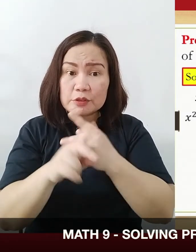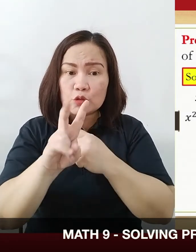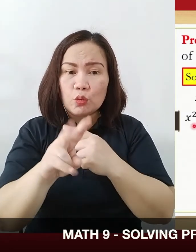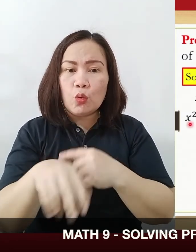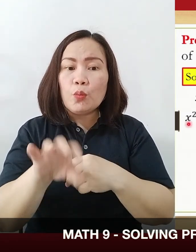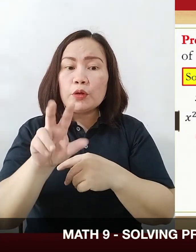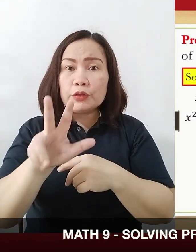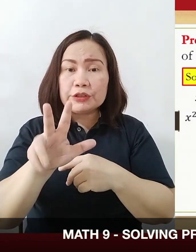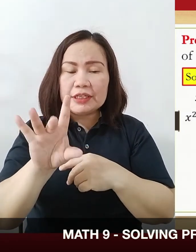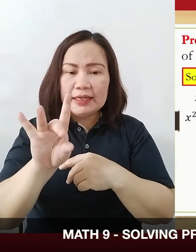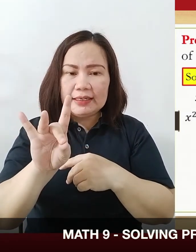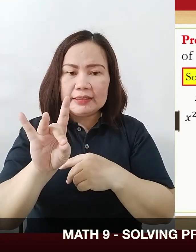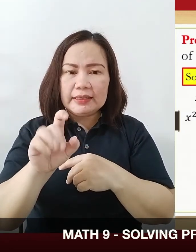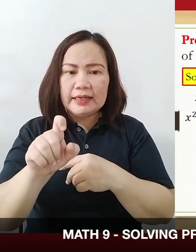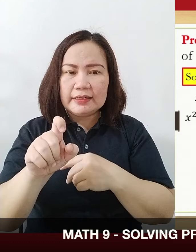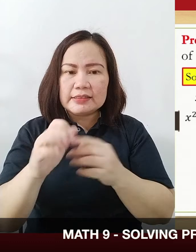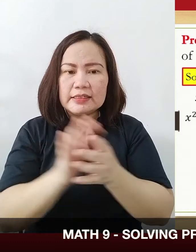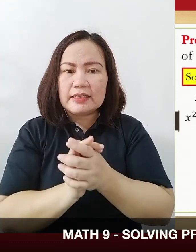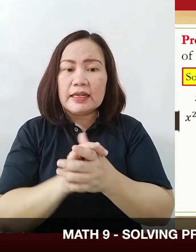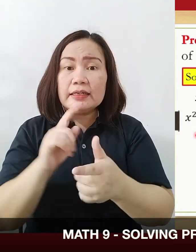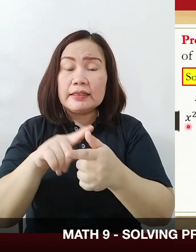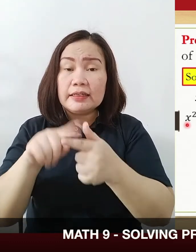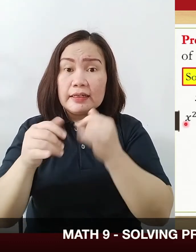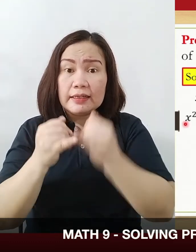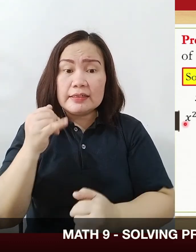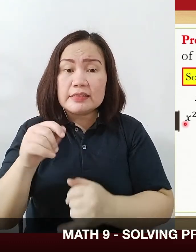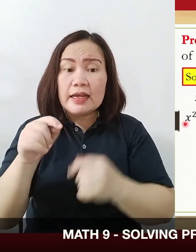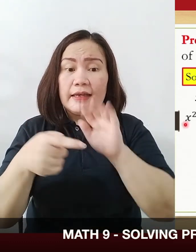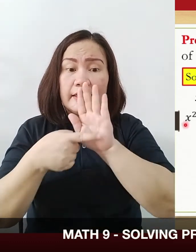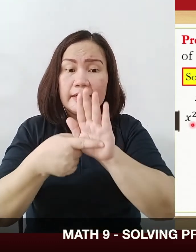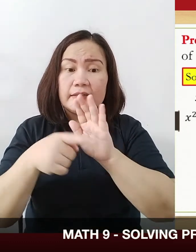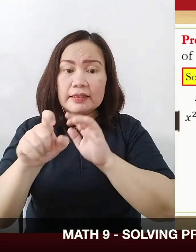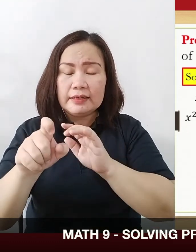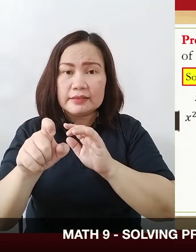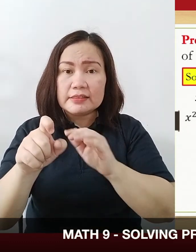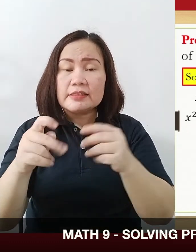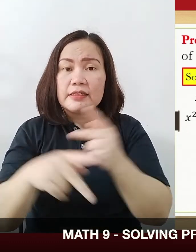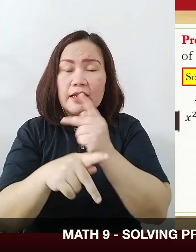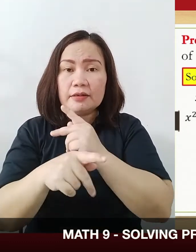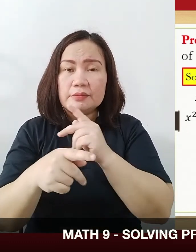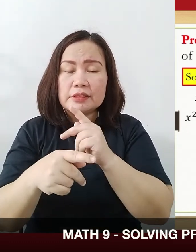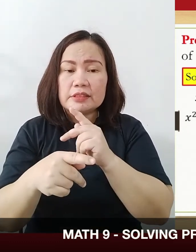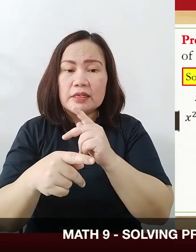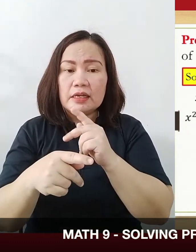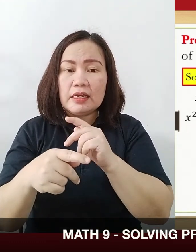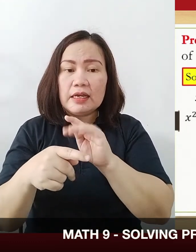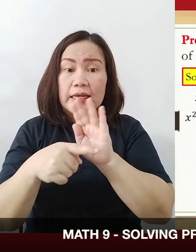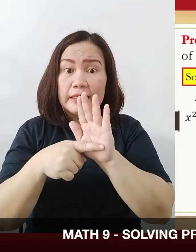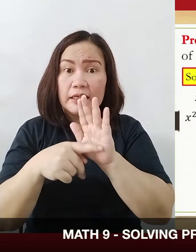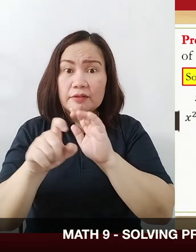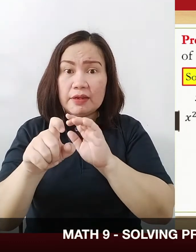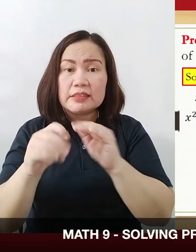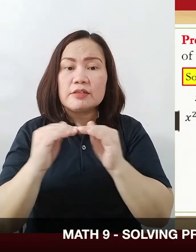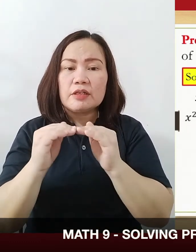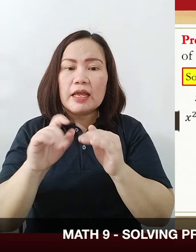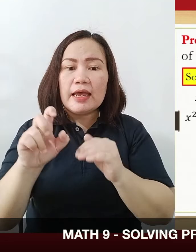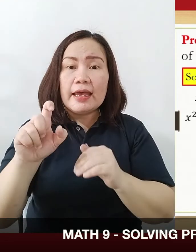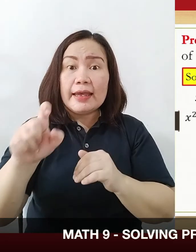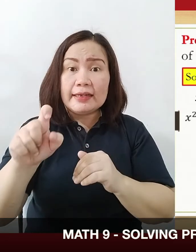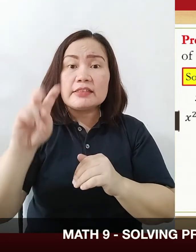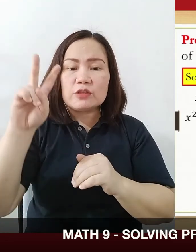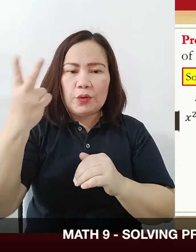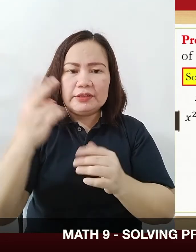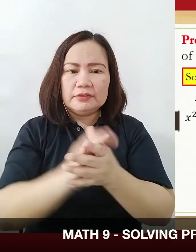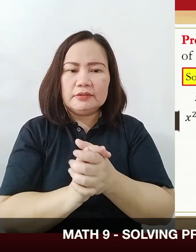have 2x squared. Bakit naging 2x squared? Because I have here x squared and another x squared. So, that is 2x squared.